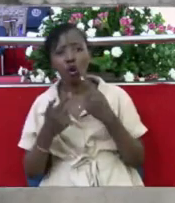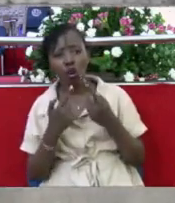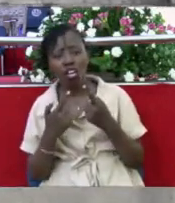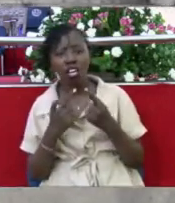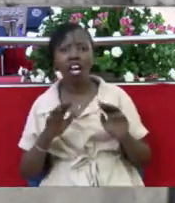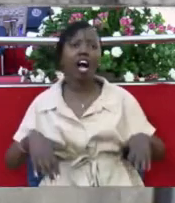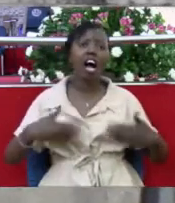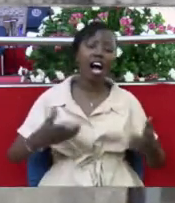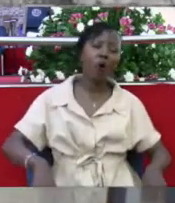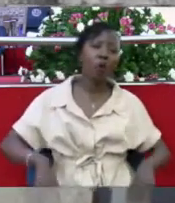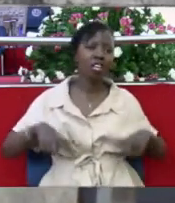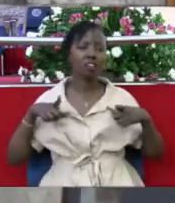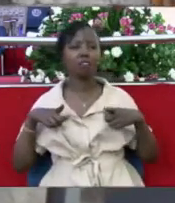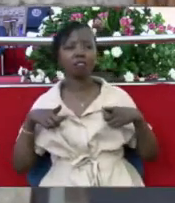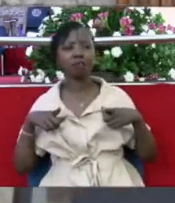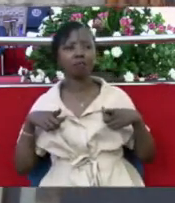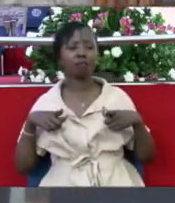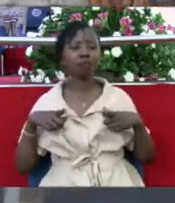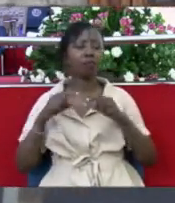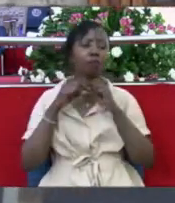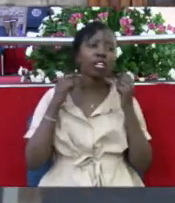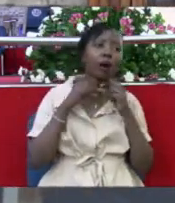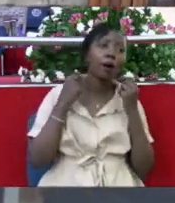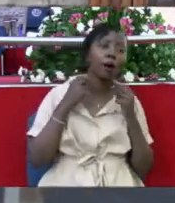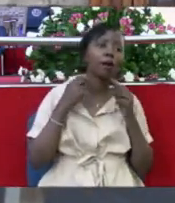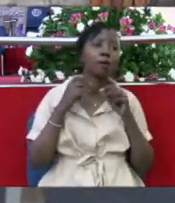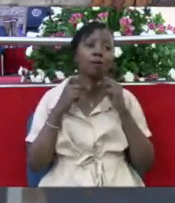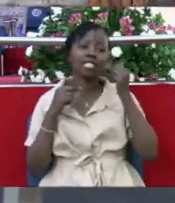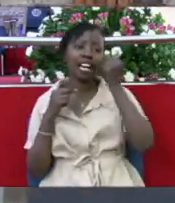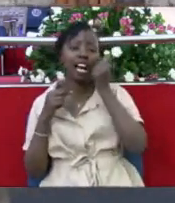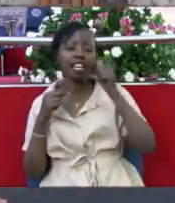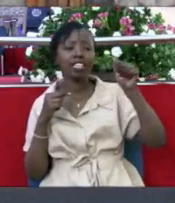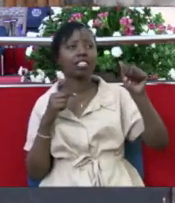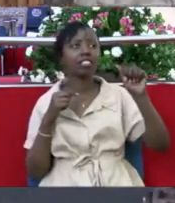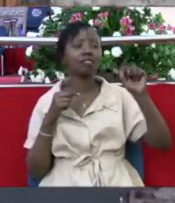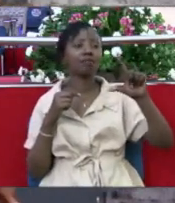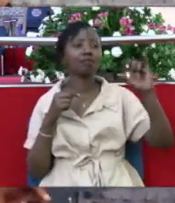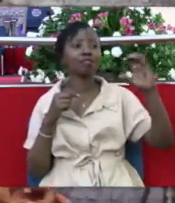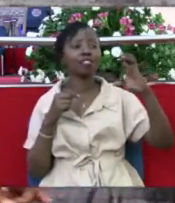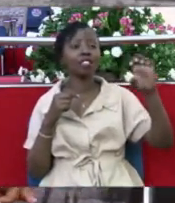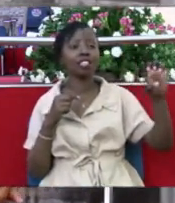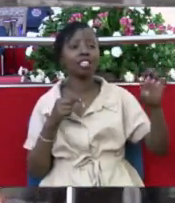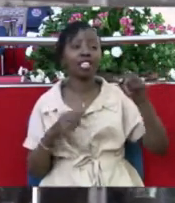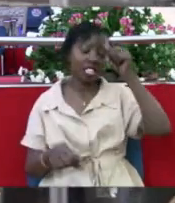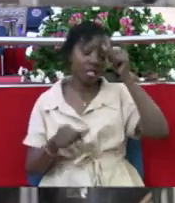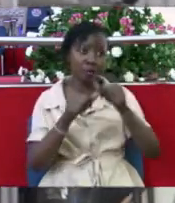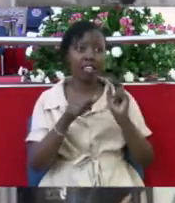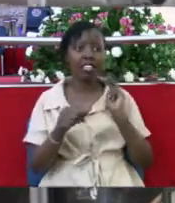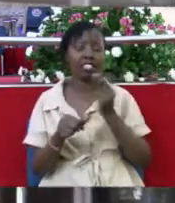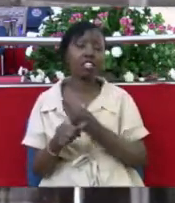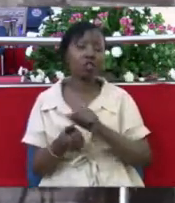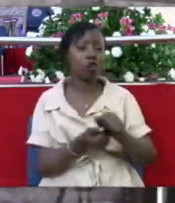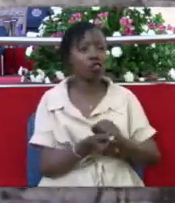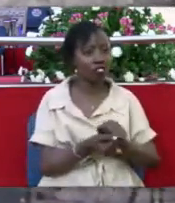live. Tunavoishi. Pastor Alice reminded us on Friday. Mchungaji Alice Ijumaa katukumbusha. The way